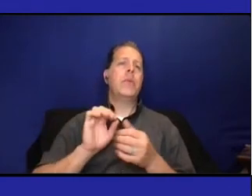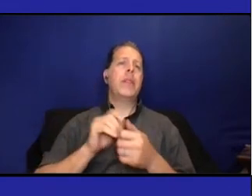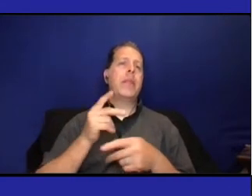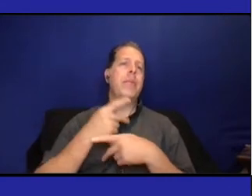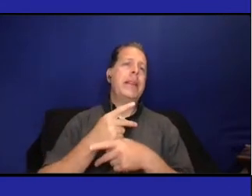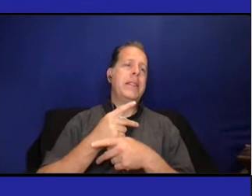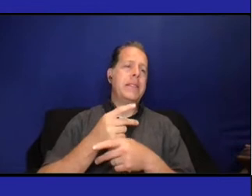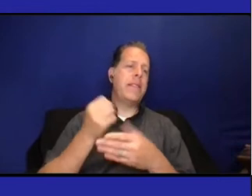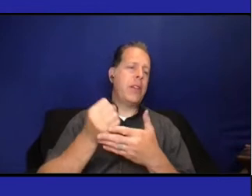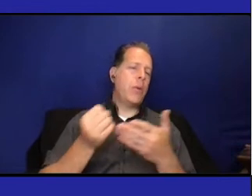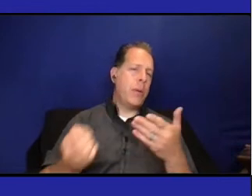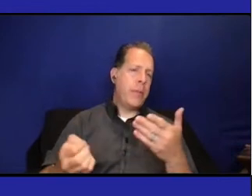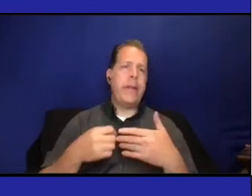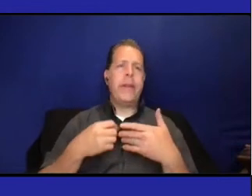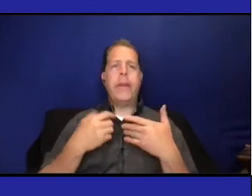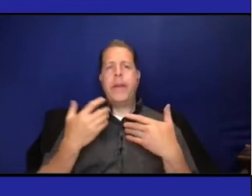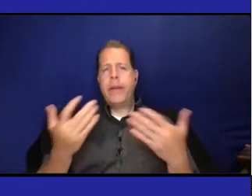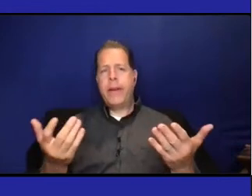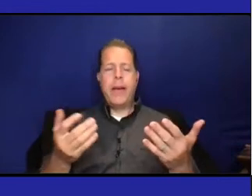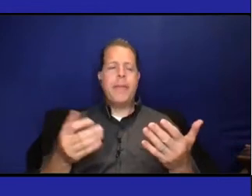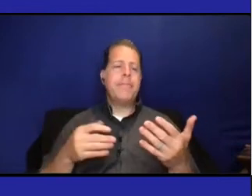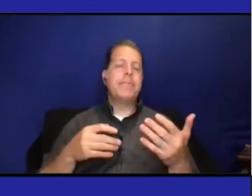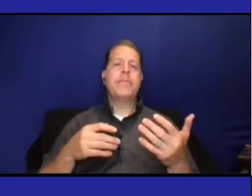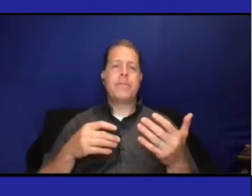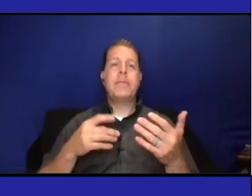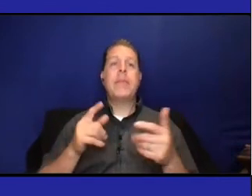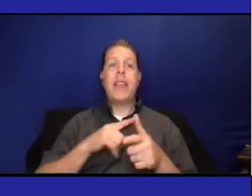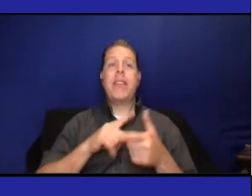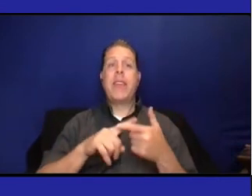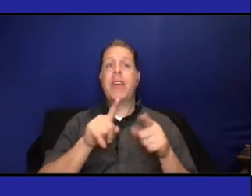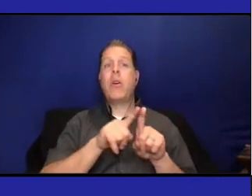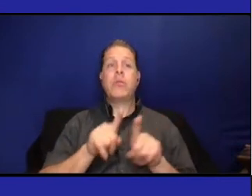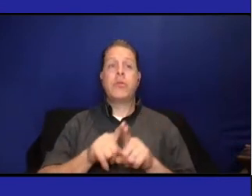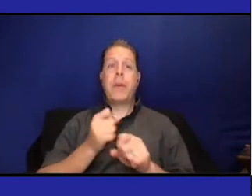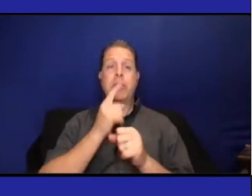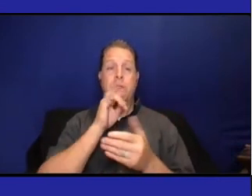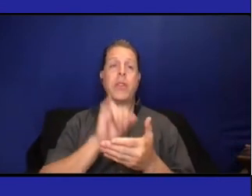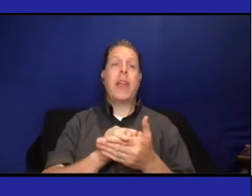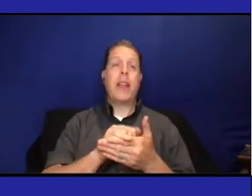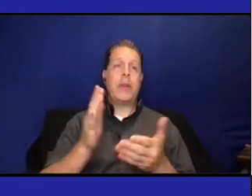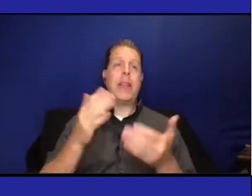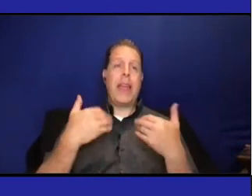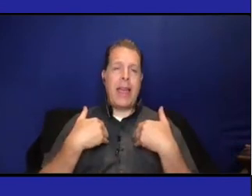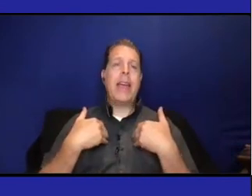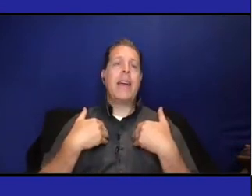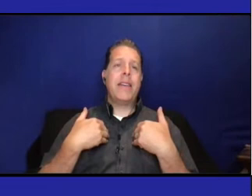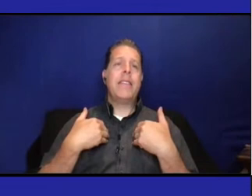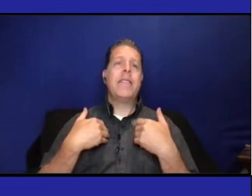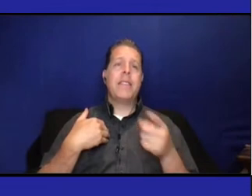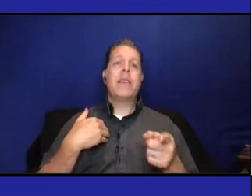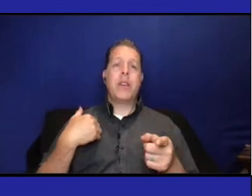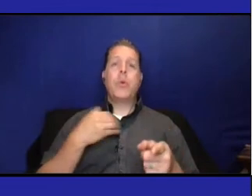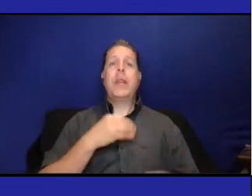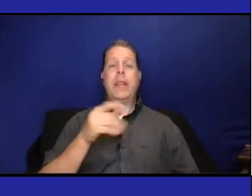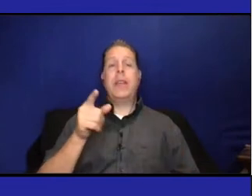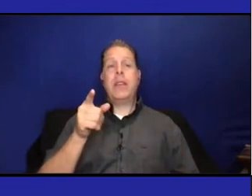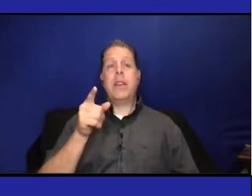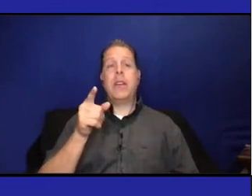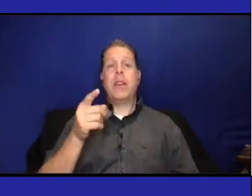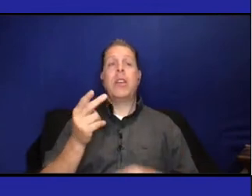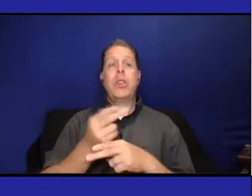equipment, then also making sure that we have We do our